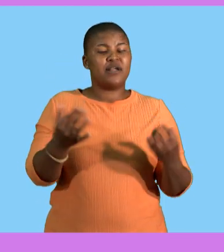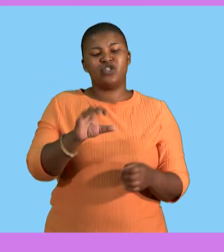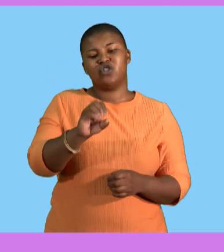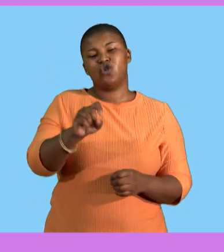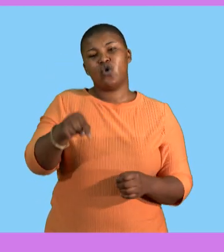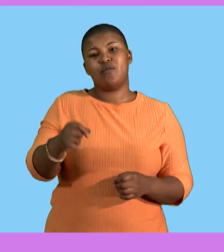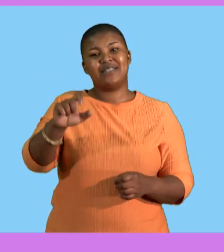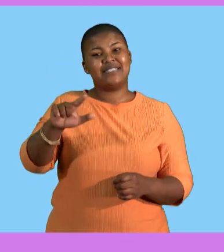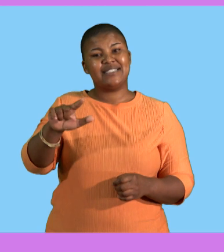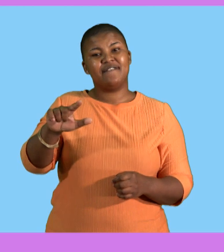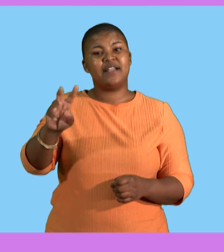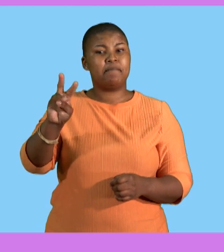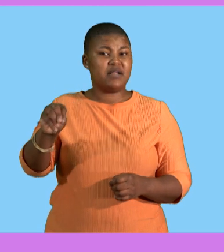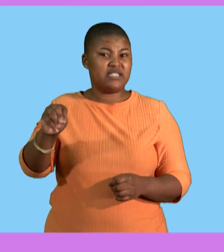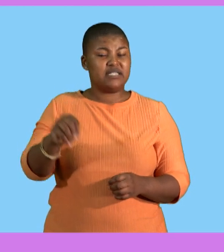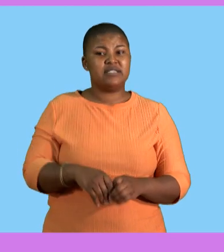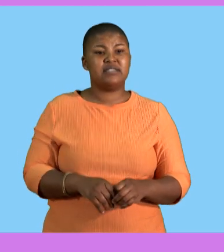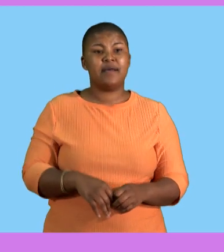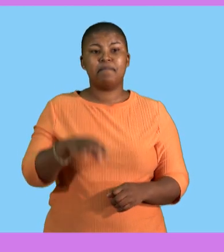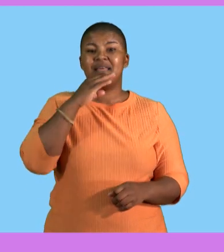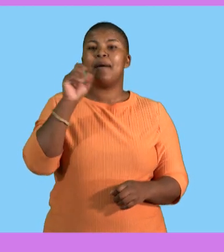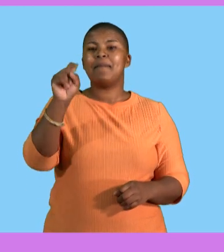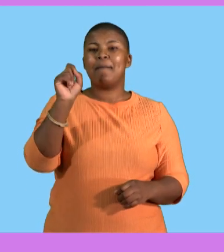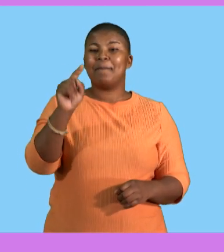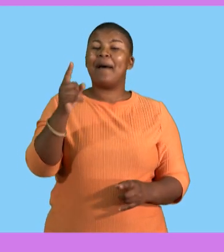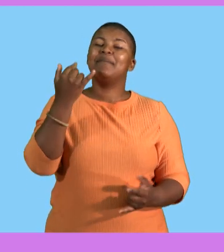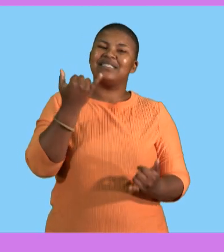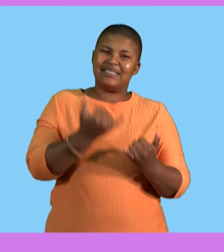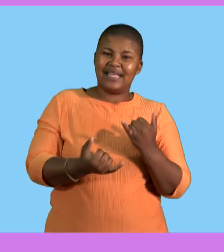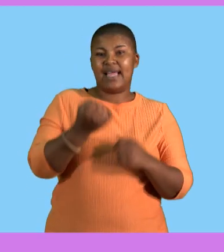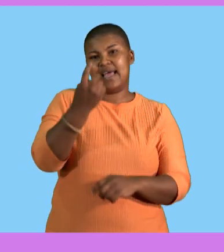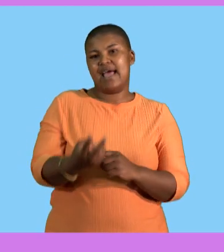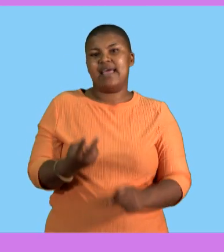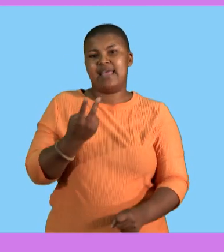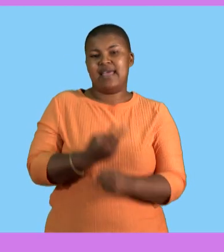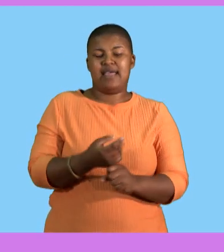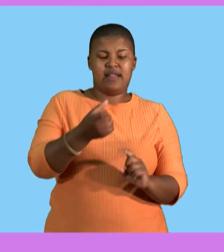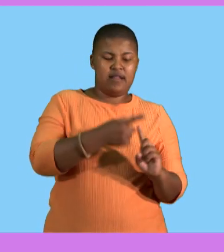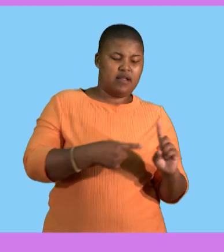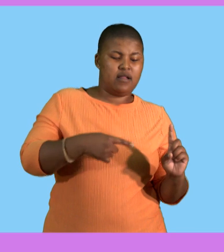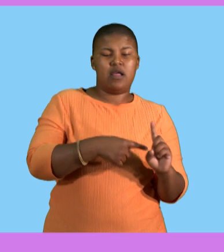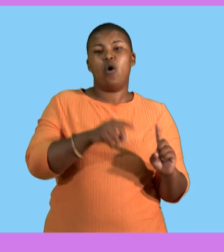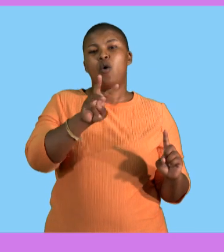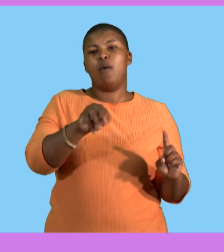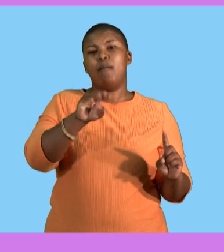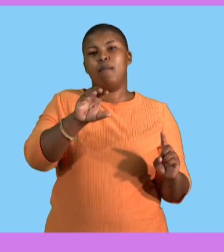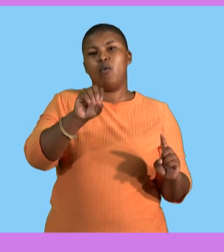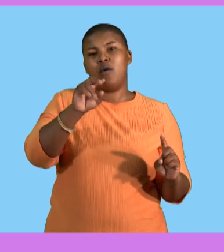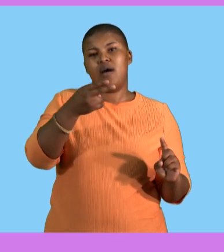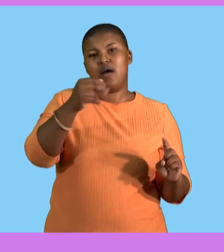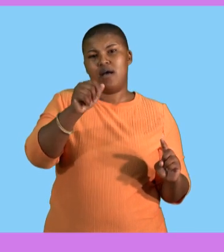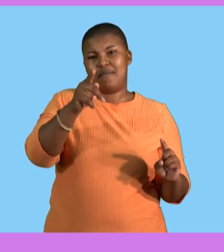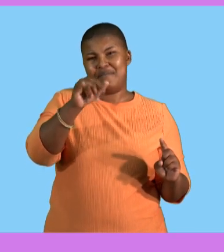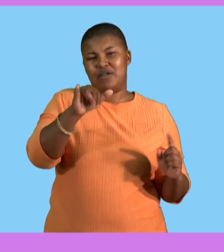0,7 meters. So this is another mistake that Mr. Muhopi made. There is no